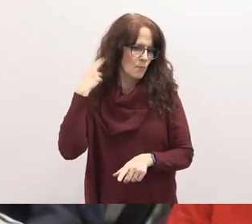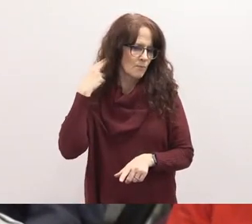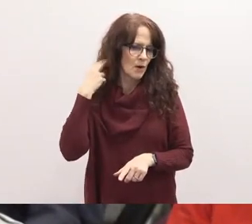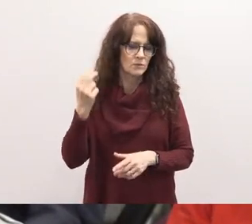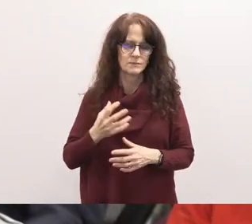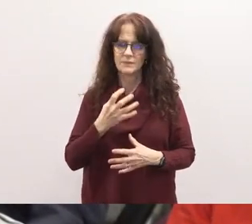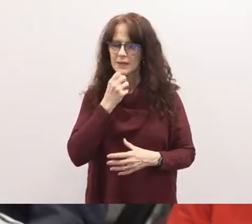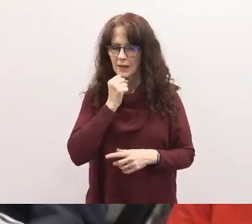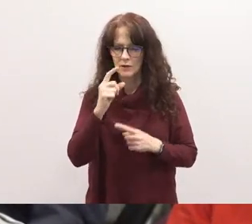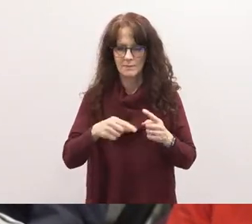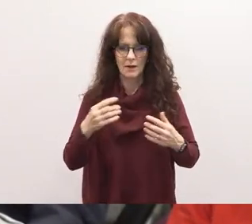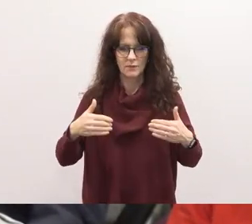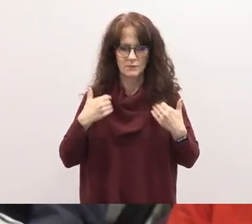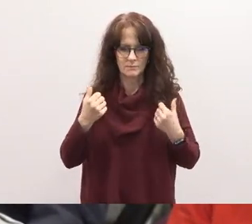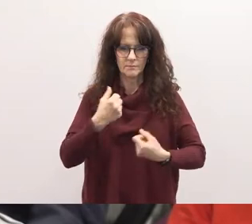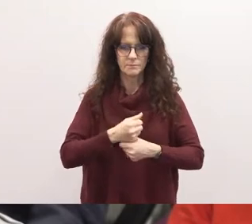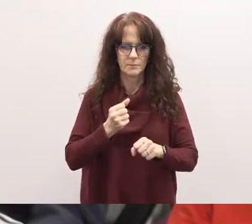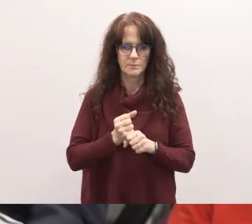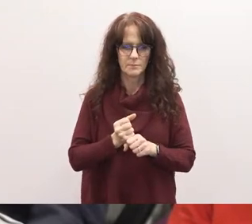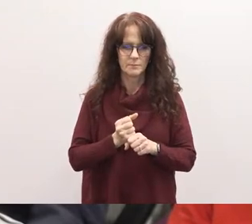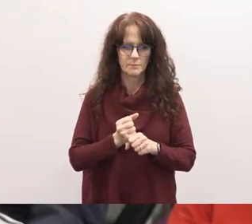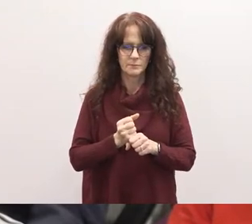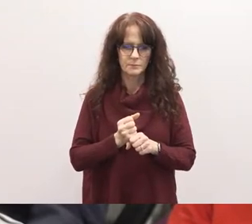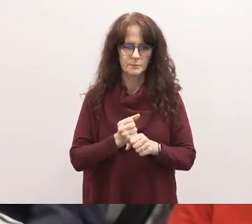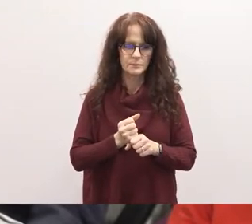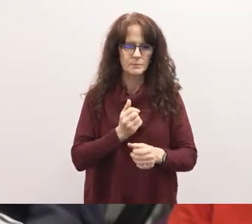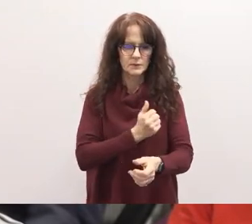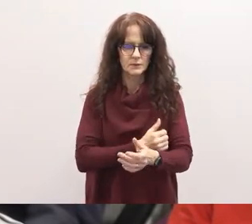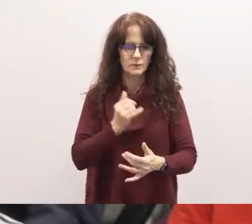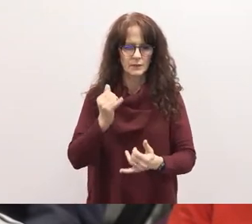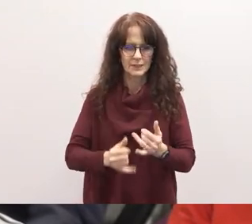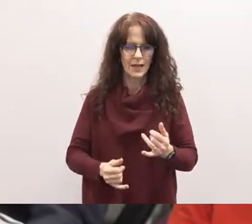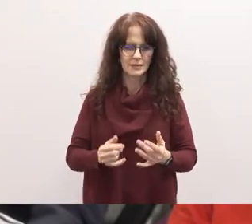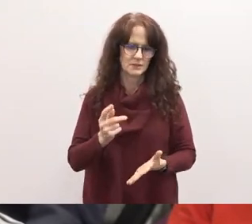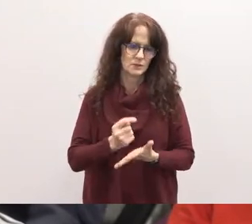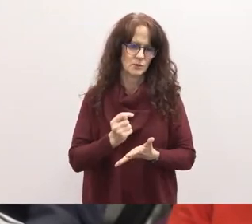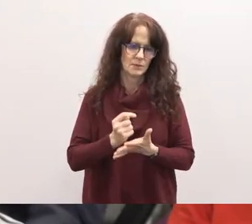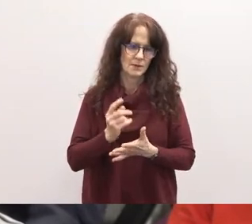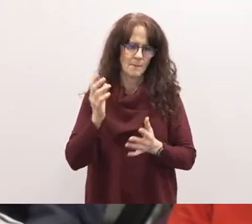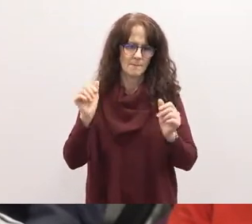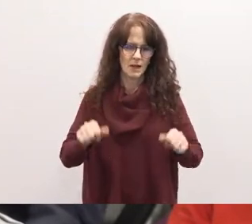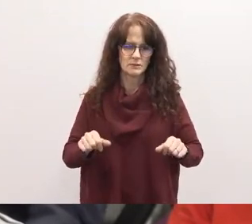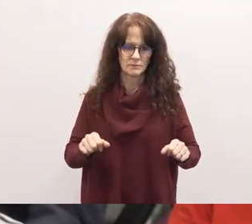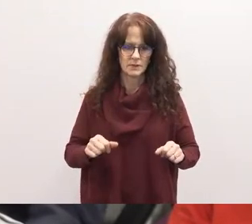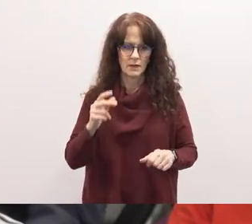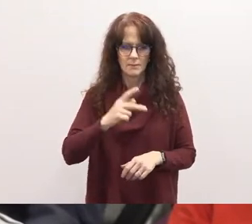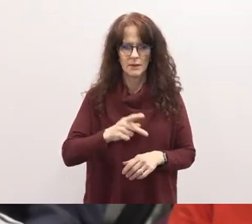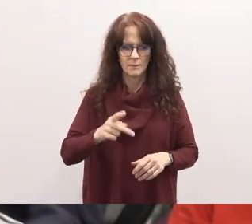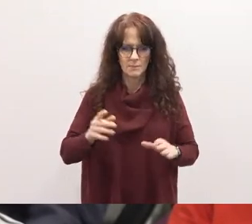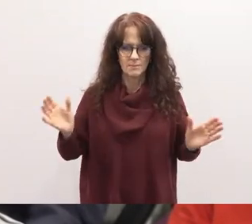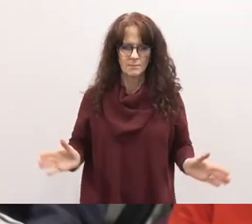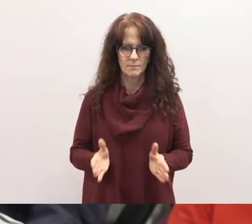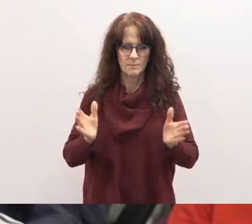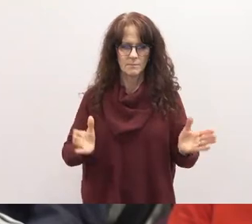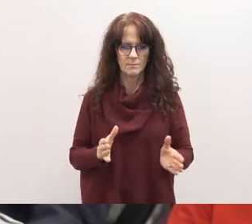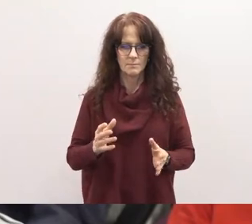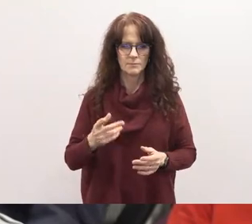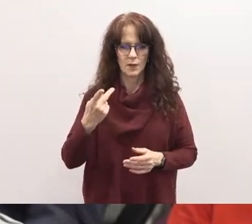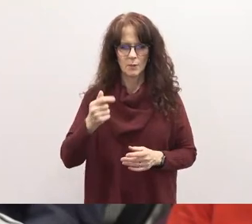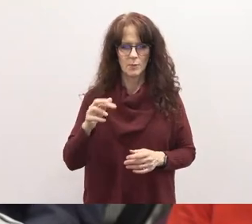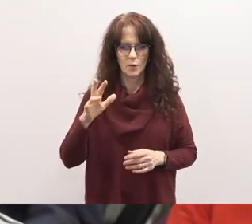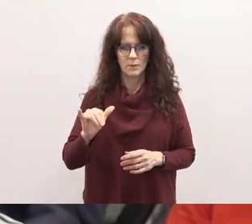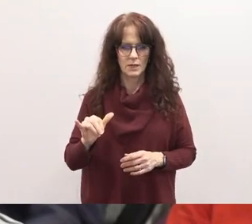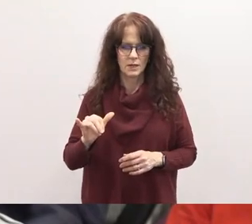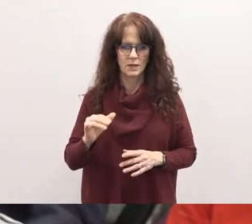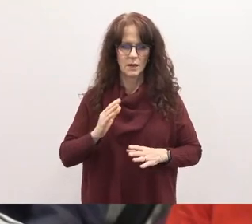our youth, they would make drugs the last treatment possible. But no, Planned Parenthood promotes puberty blockers and